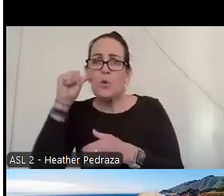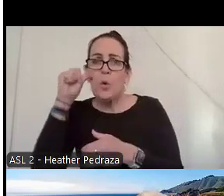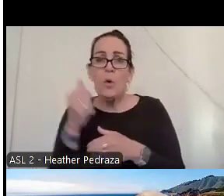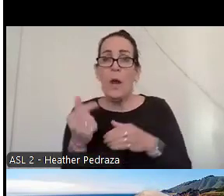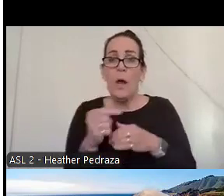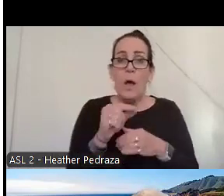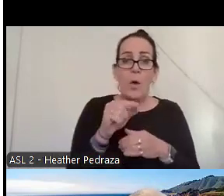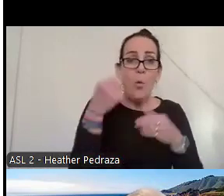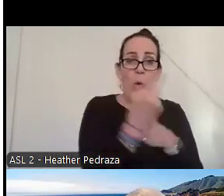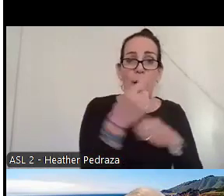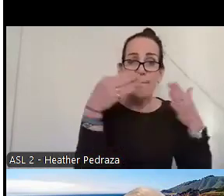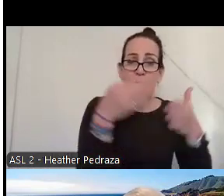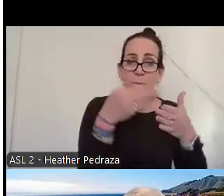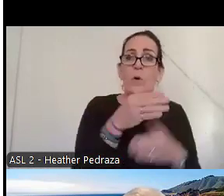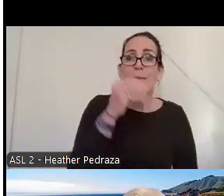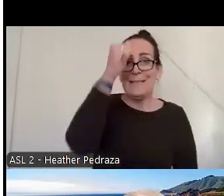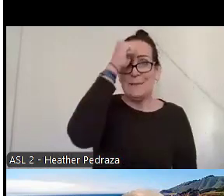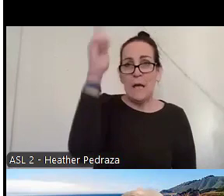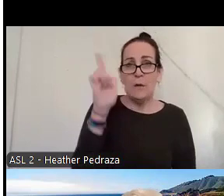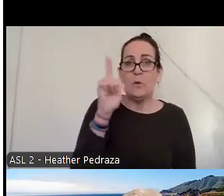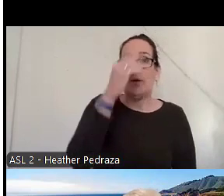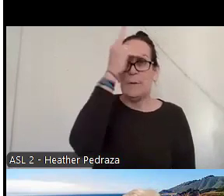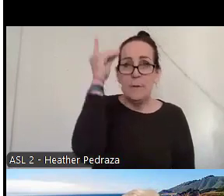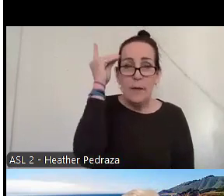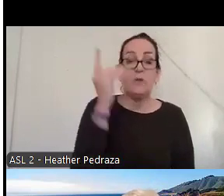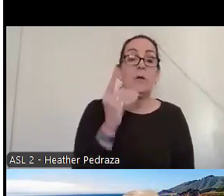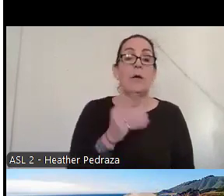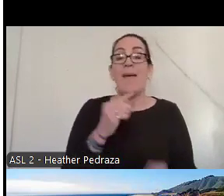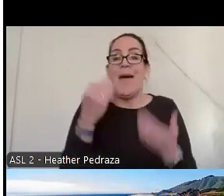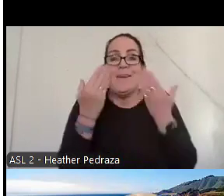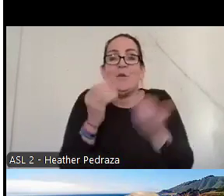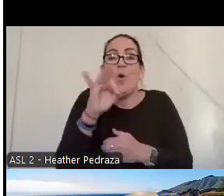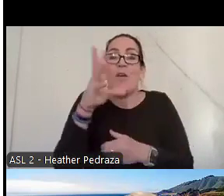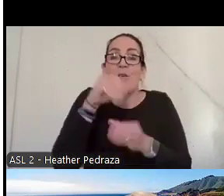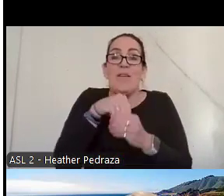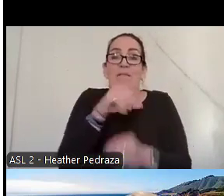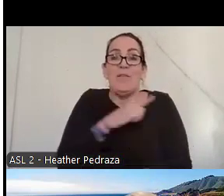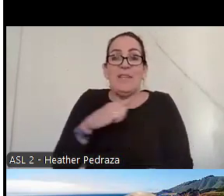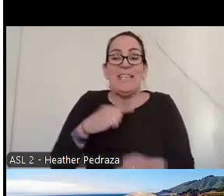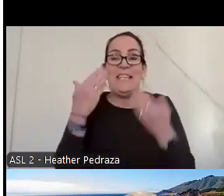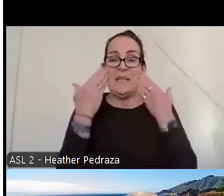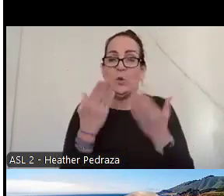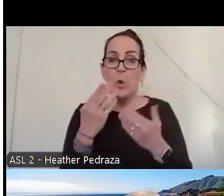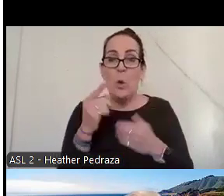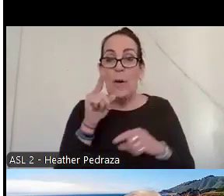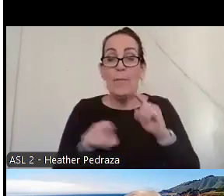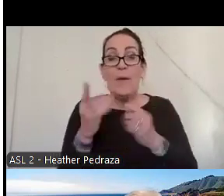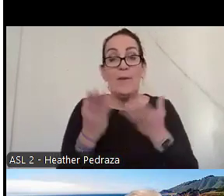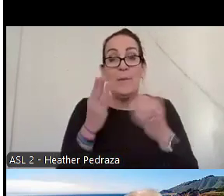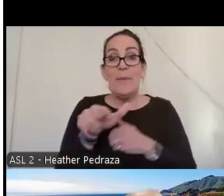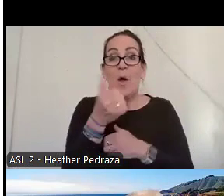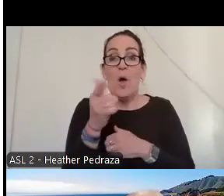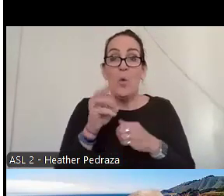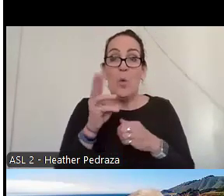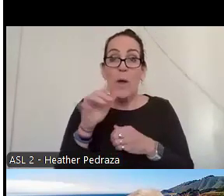certain that this is actually going to end up as a piece of legislation because there may be some other avenues where we might be able to make